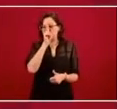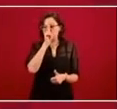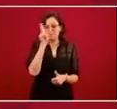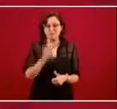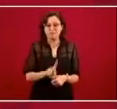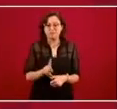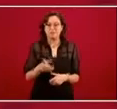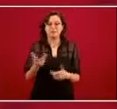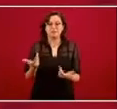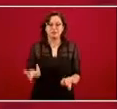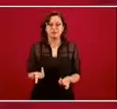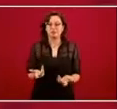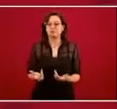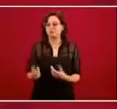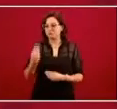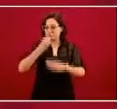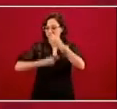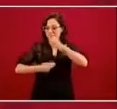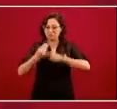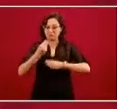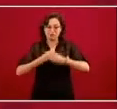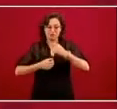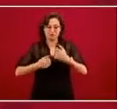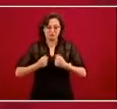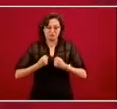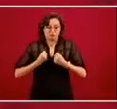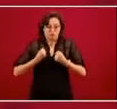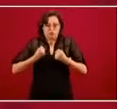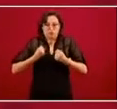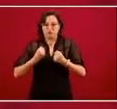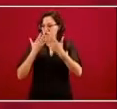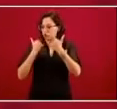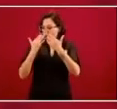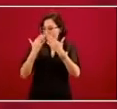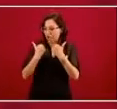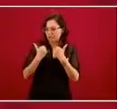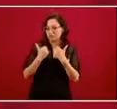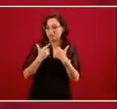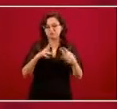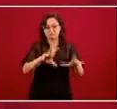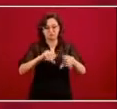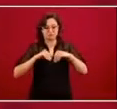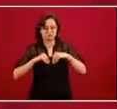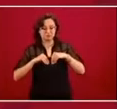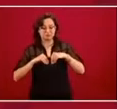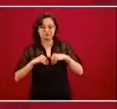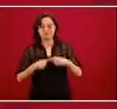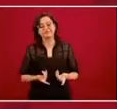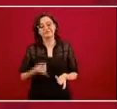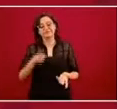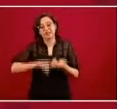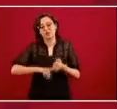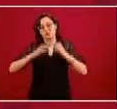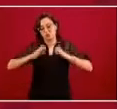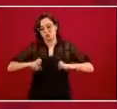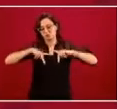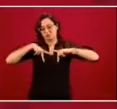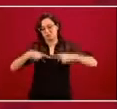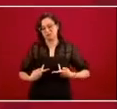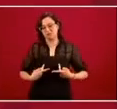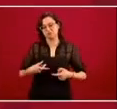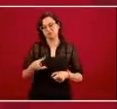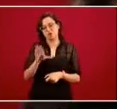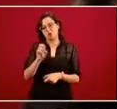And this malnourishment can be because of a massive insufficiency of either food or